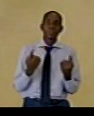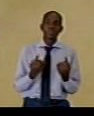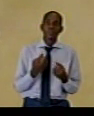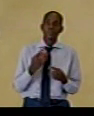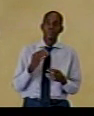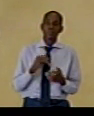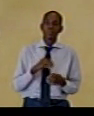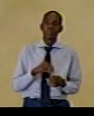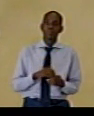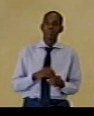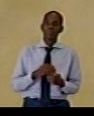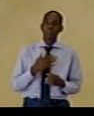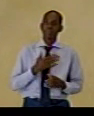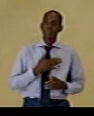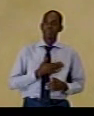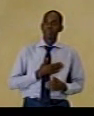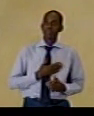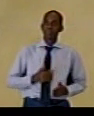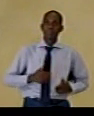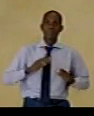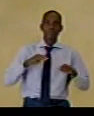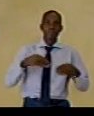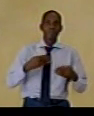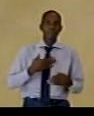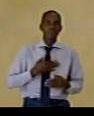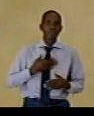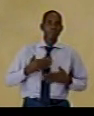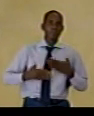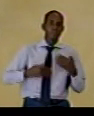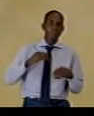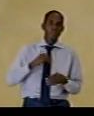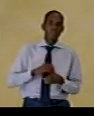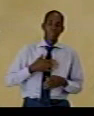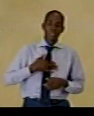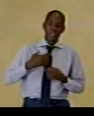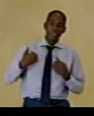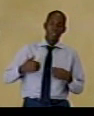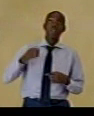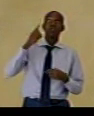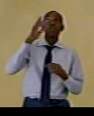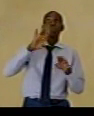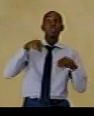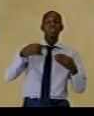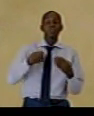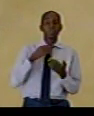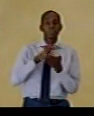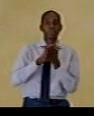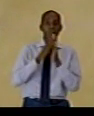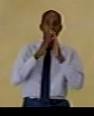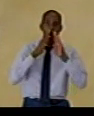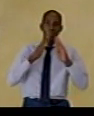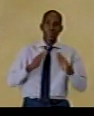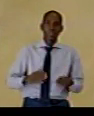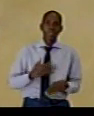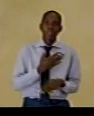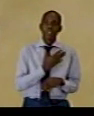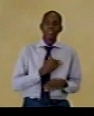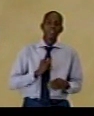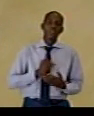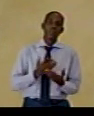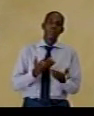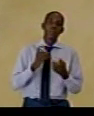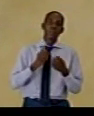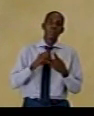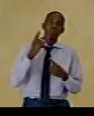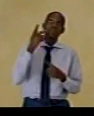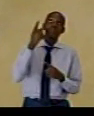life, God gives me joy. In my heart, God gives me peace. And the hope to see His face keeps